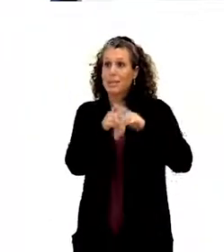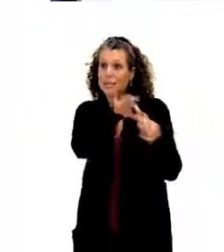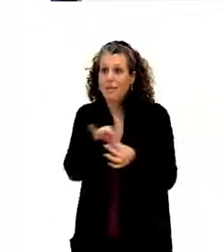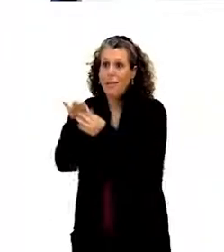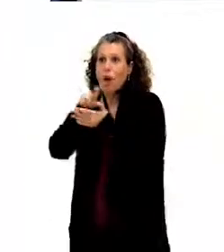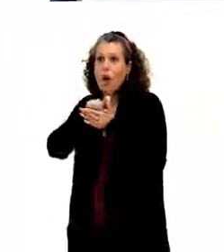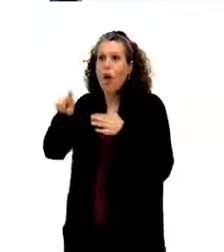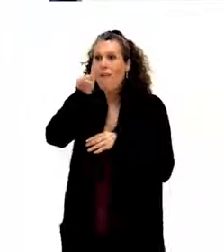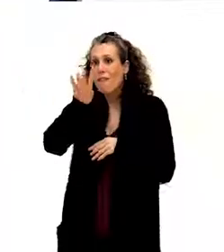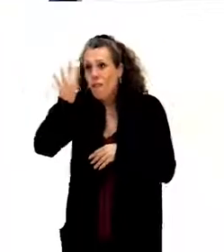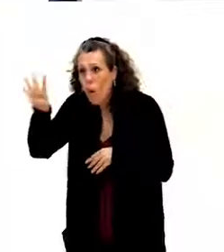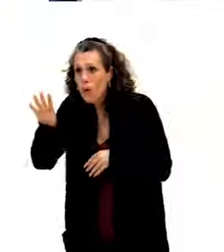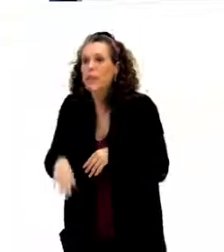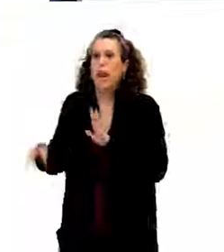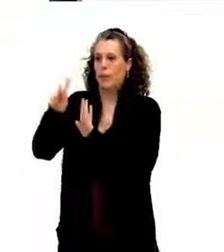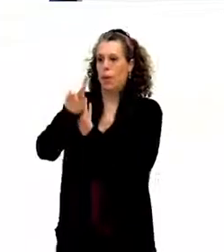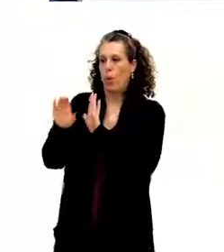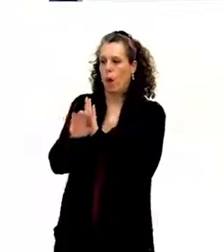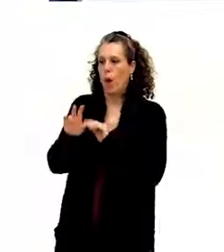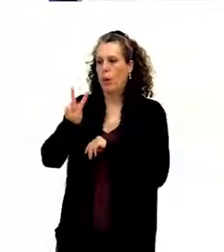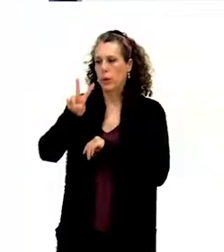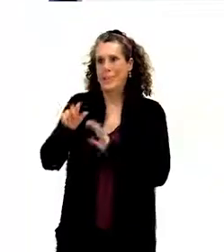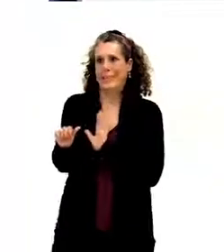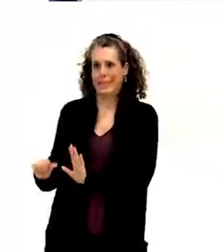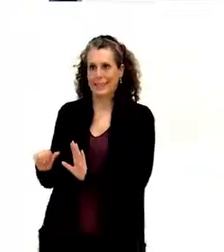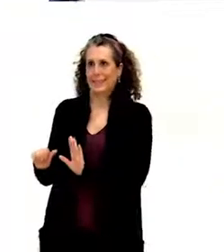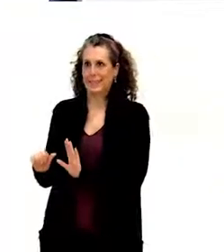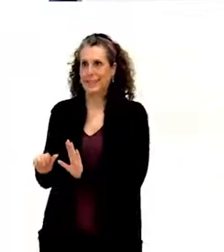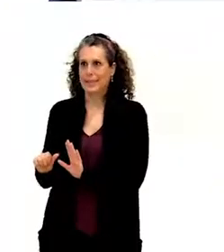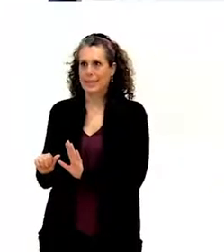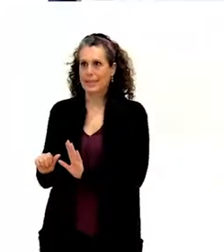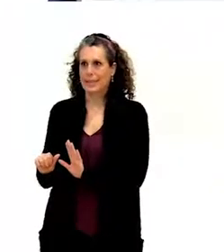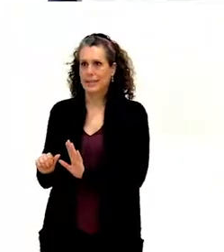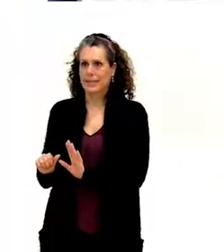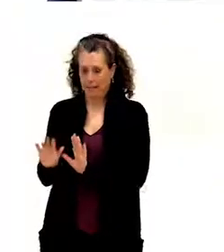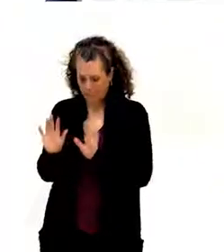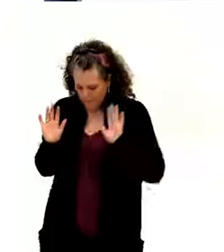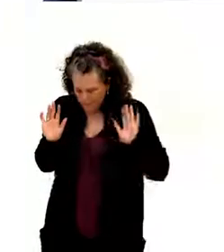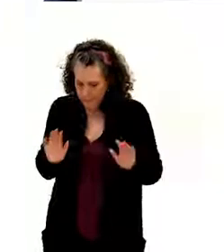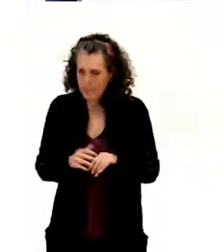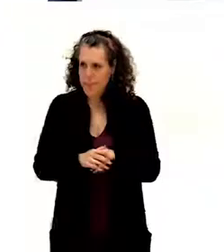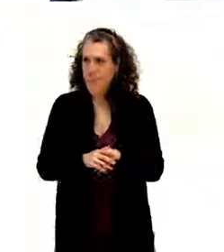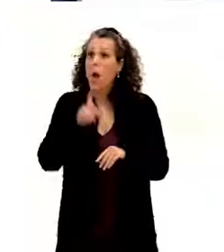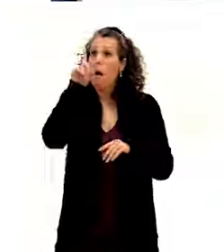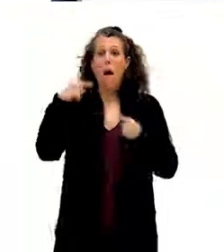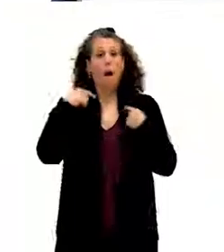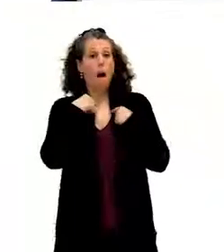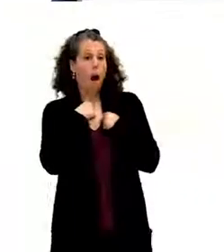14 and Protocol 26 of the treaty. However, the award